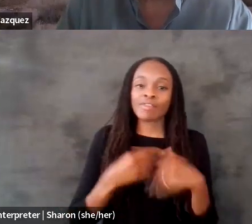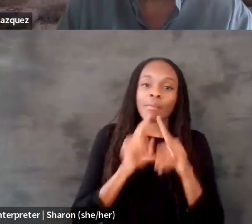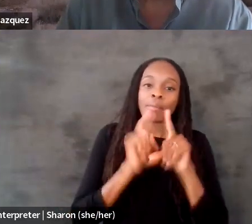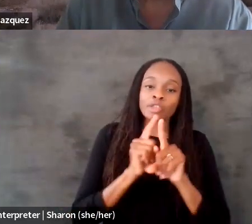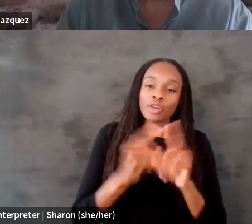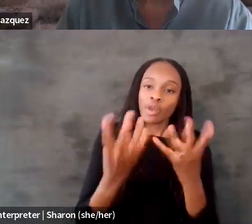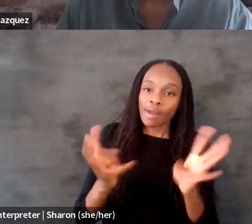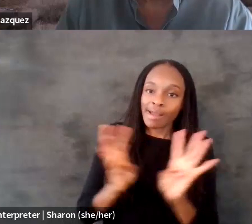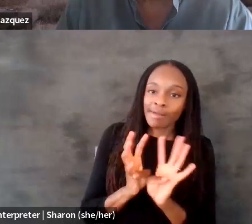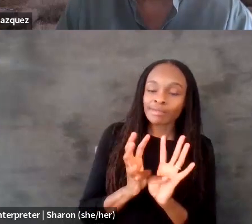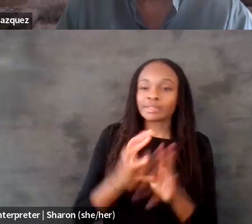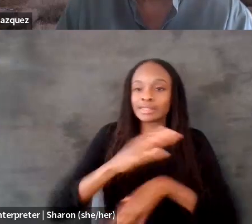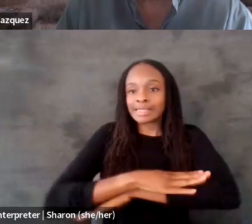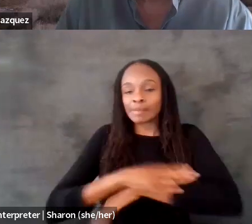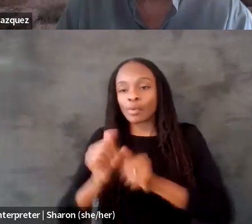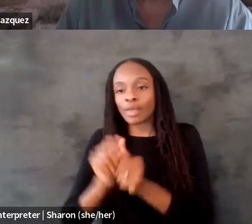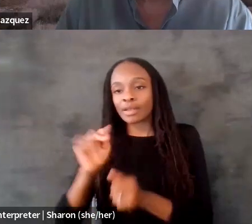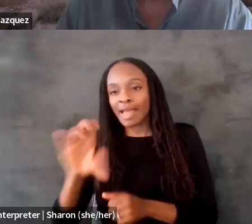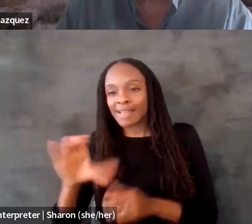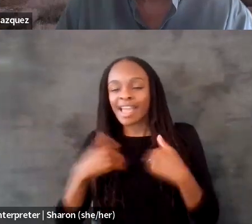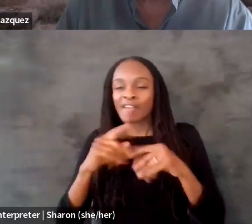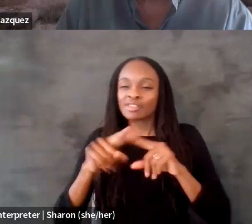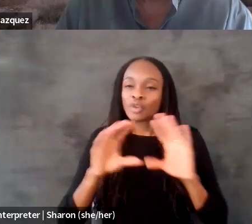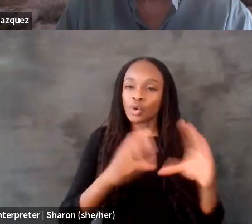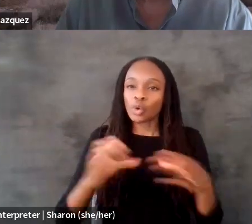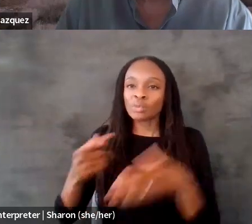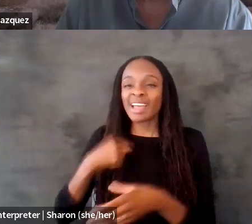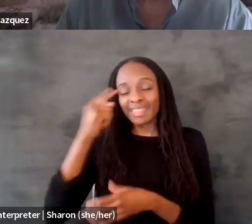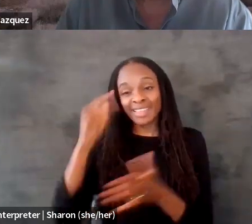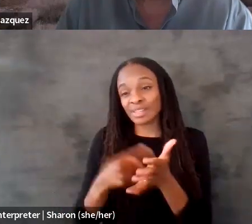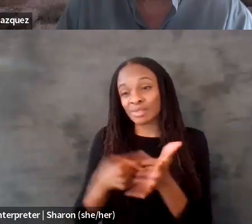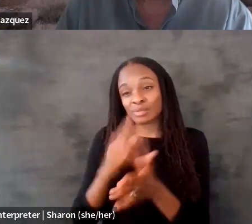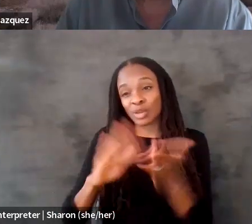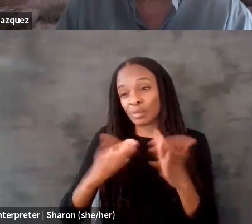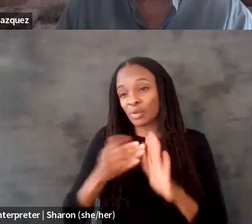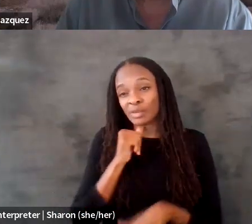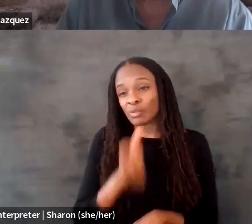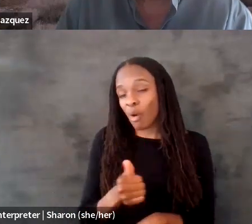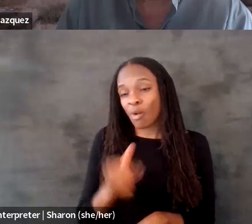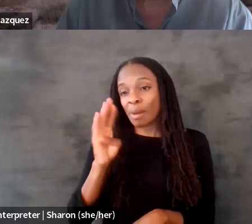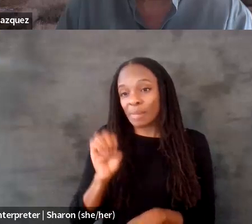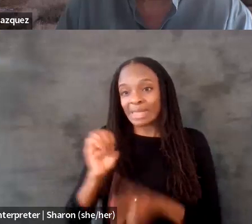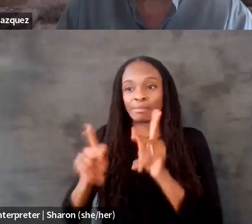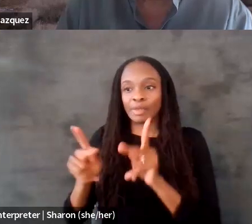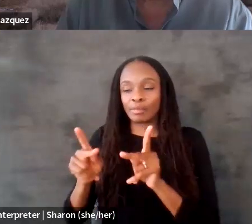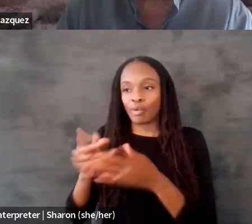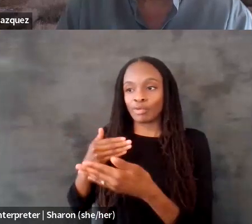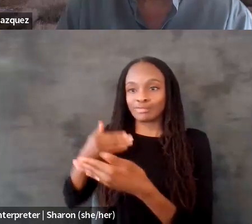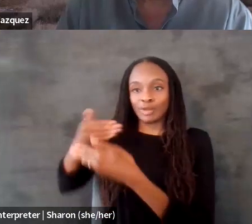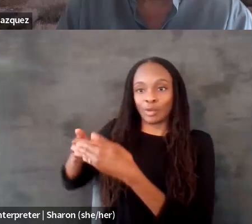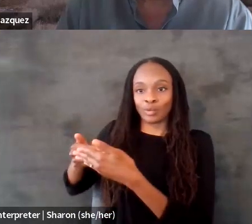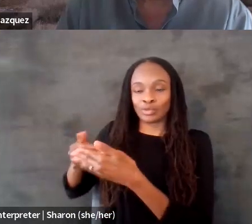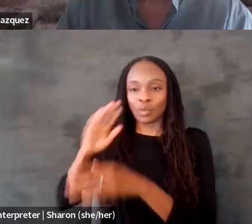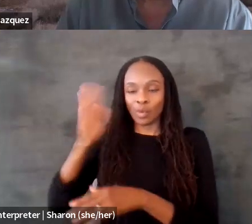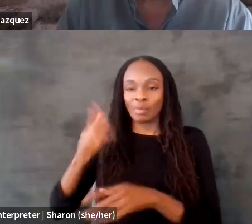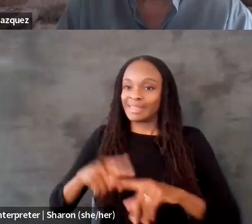we have BSPM, we have Schools Like Sisters, we have different groups where I think sometimes your community is not going to be the people who are next door to you. It's going to be somebody in a